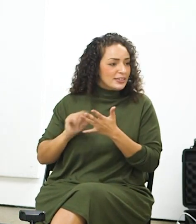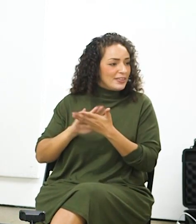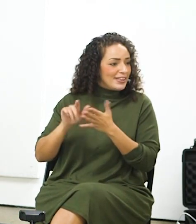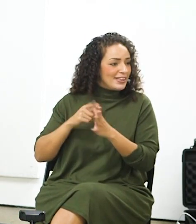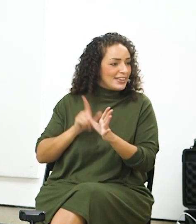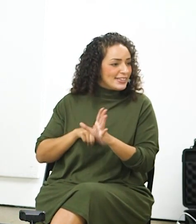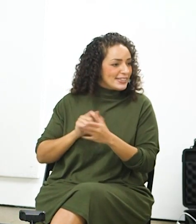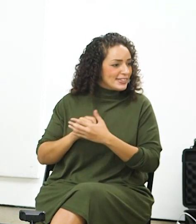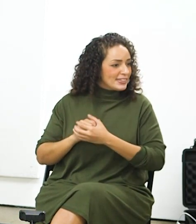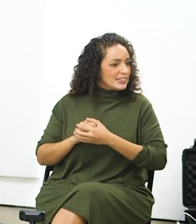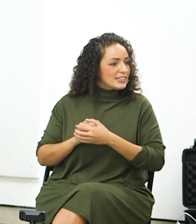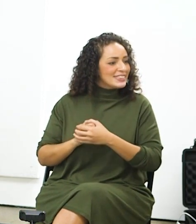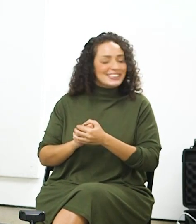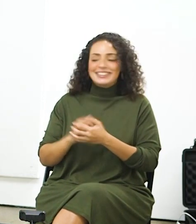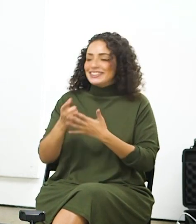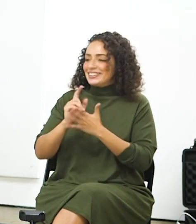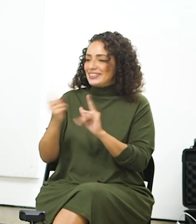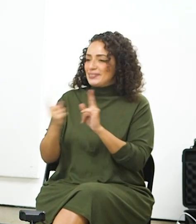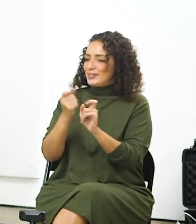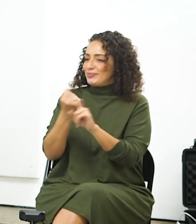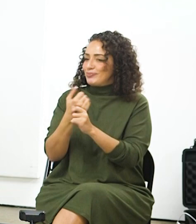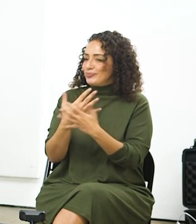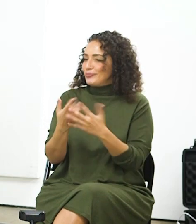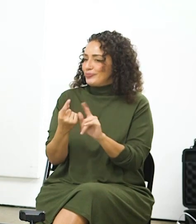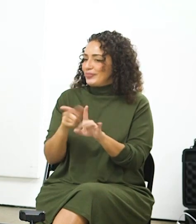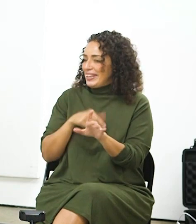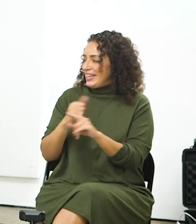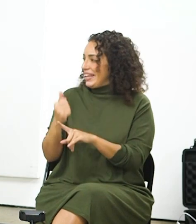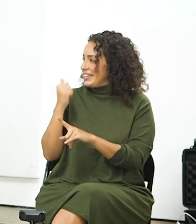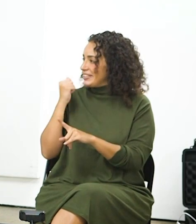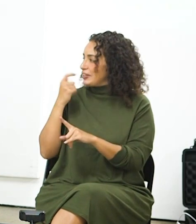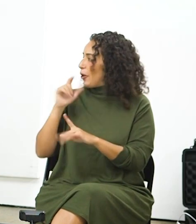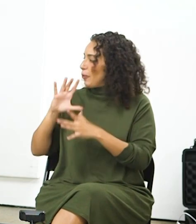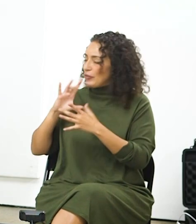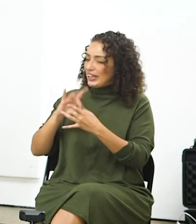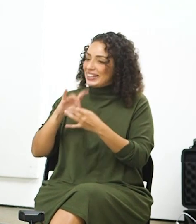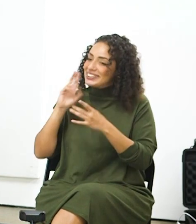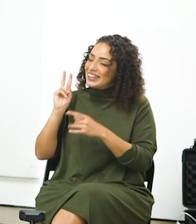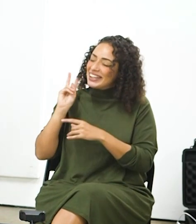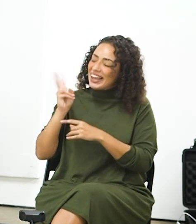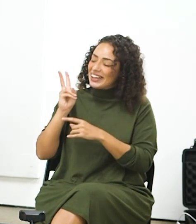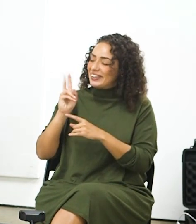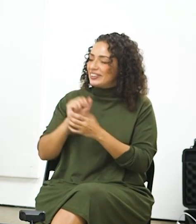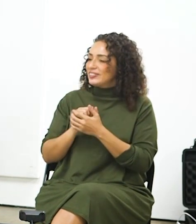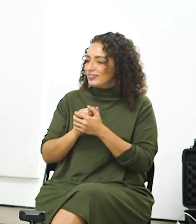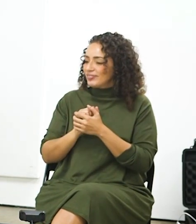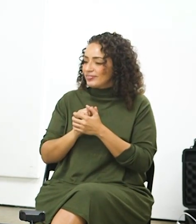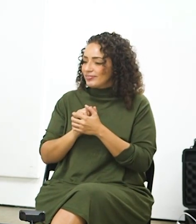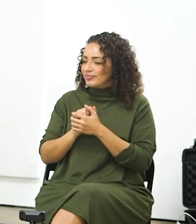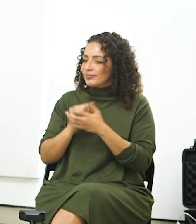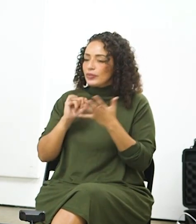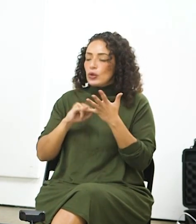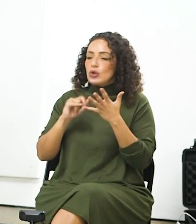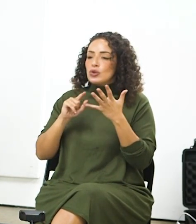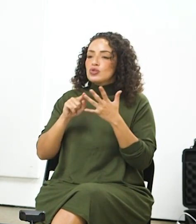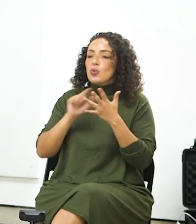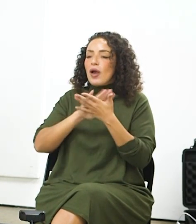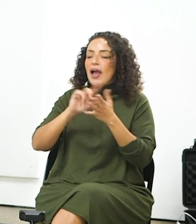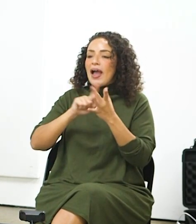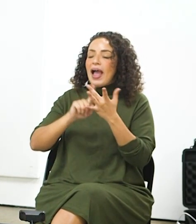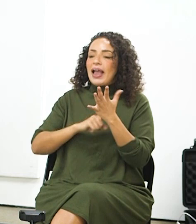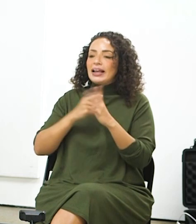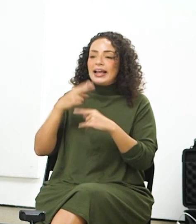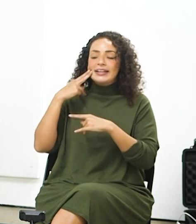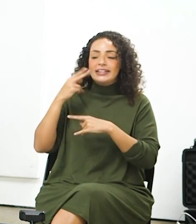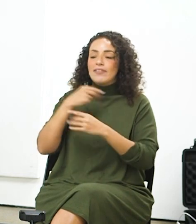studied together many years ago, and now it's been great to kind of start to reconnect again after all these years. But Sohei Lee is a deaf South Korean artist based